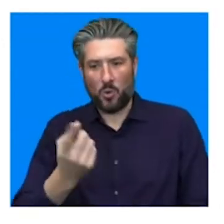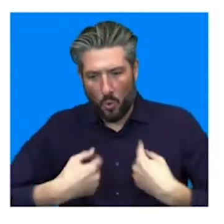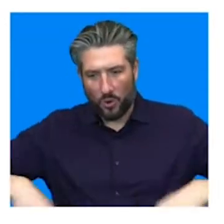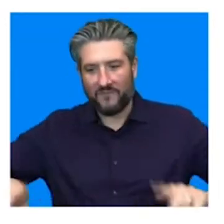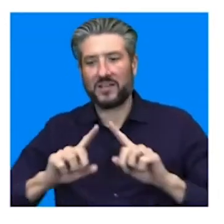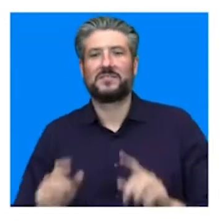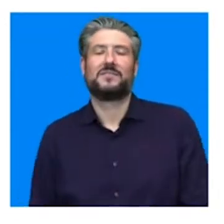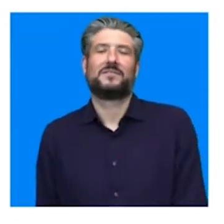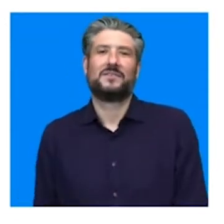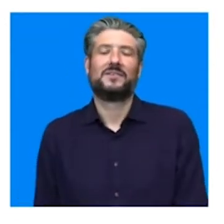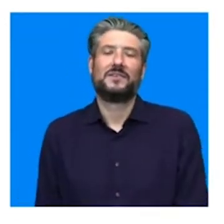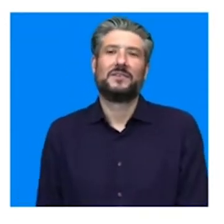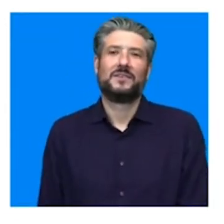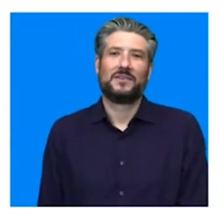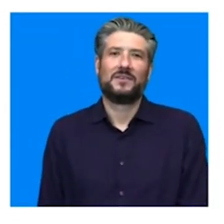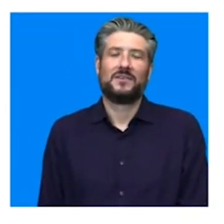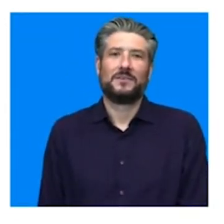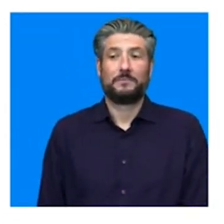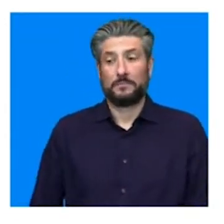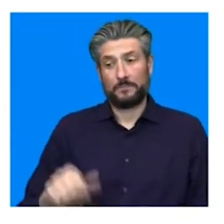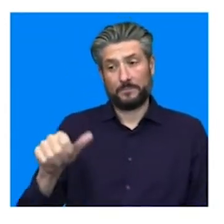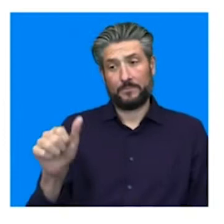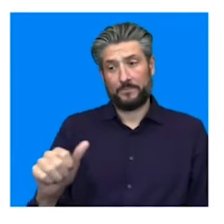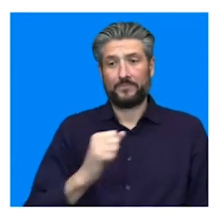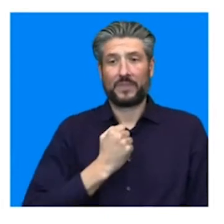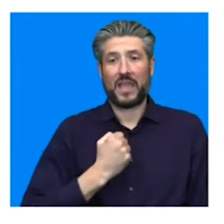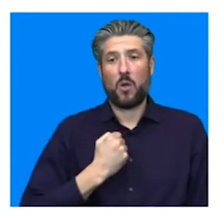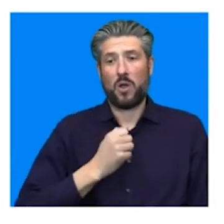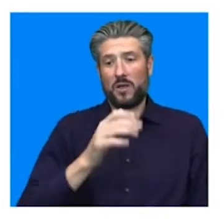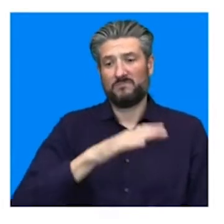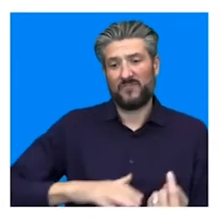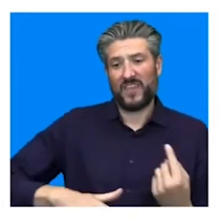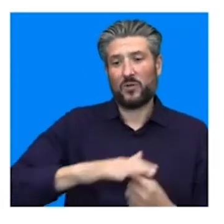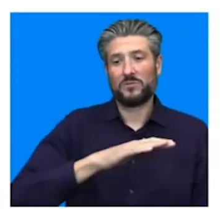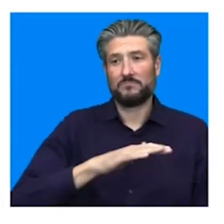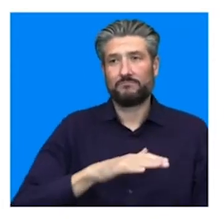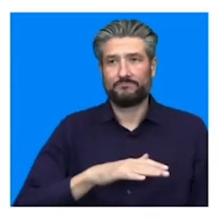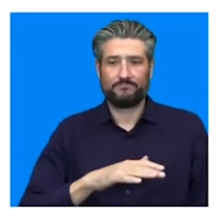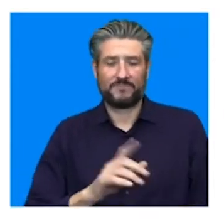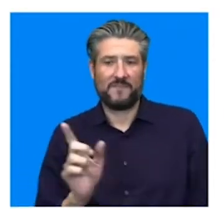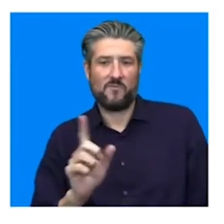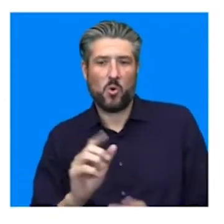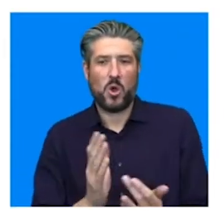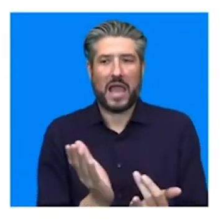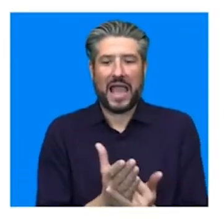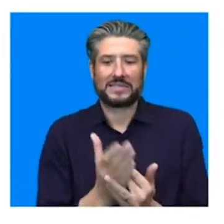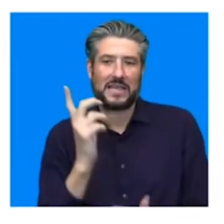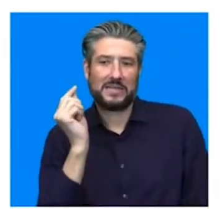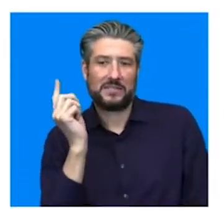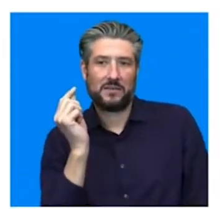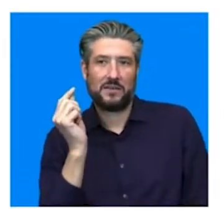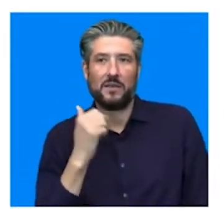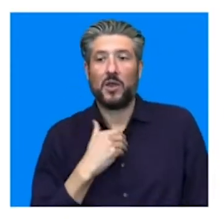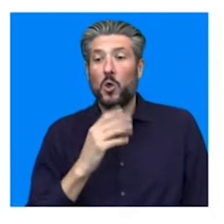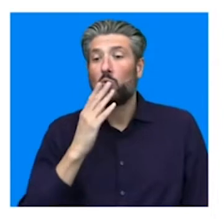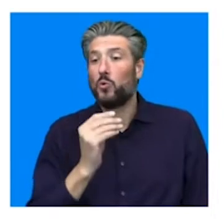Yeah, the field that we are in on the accessibility side is using eye tracking